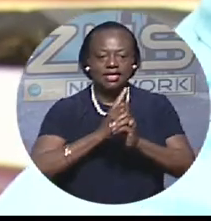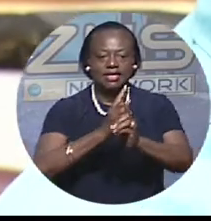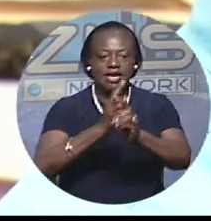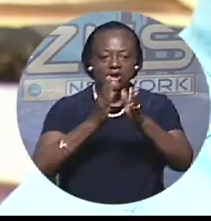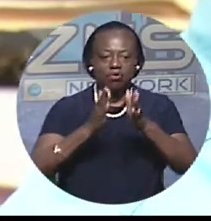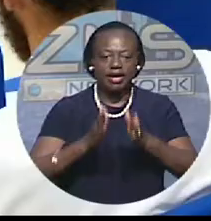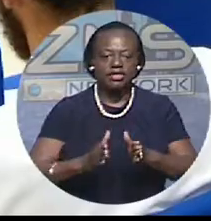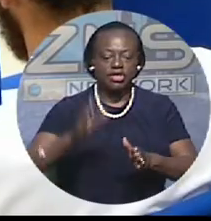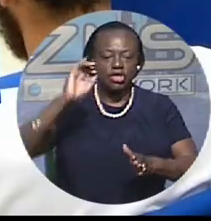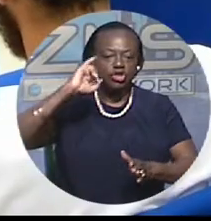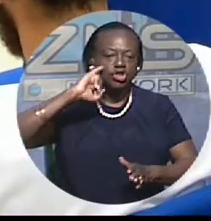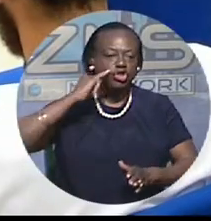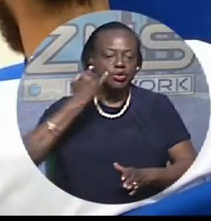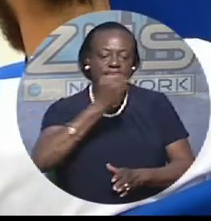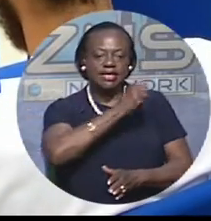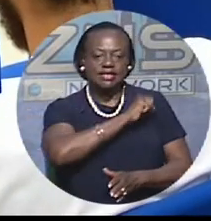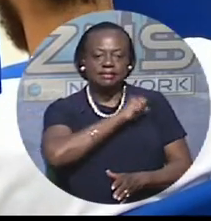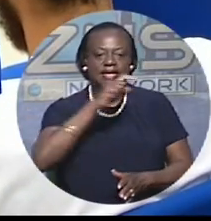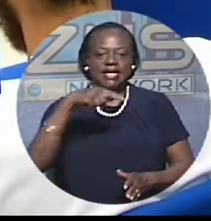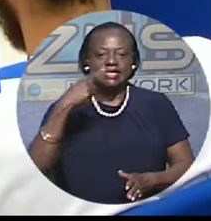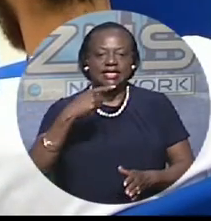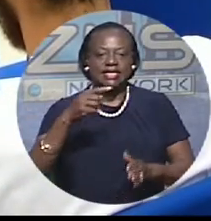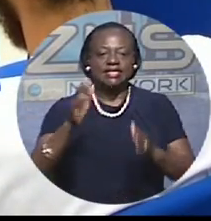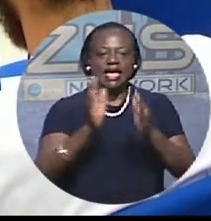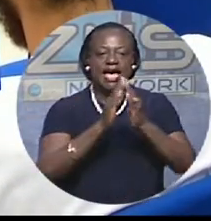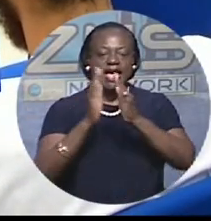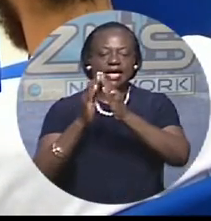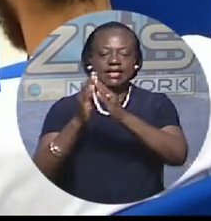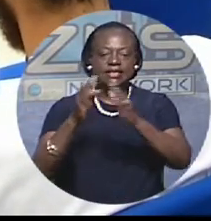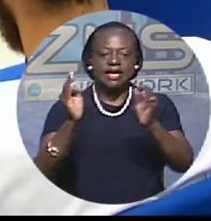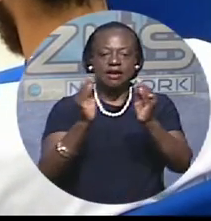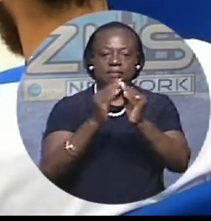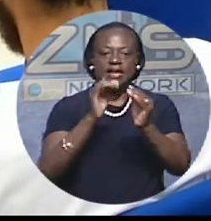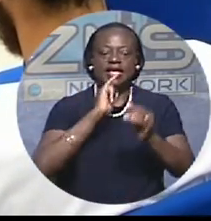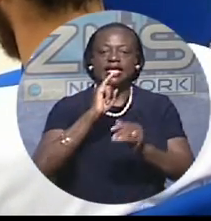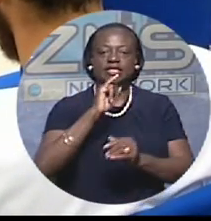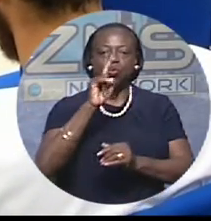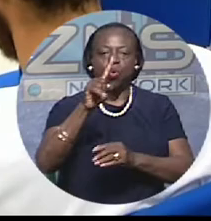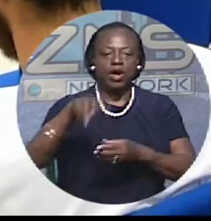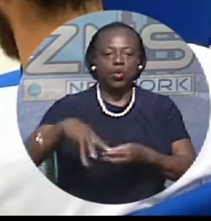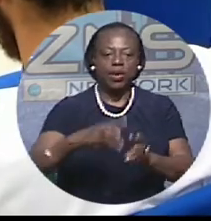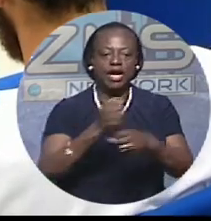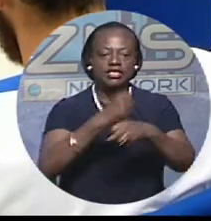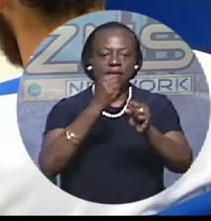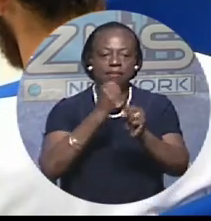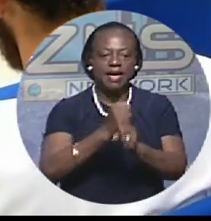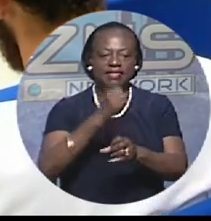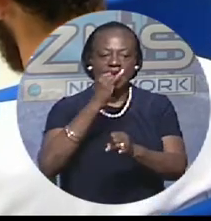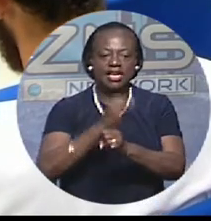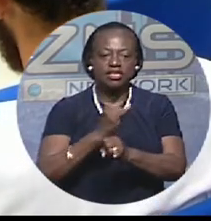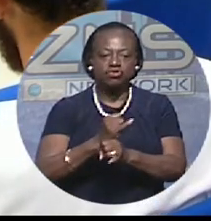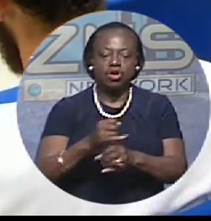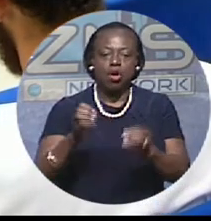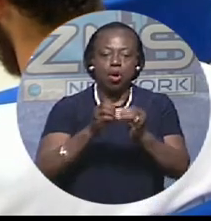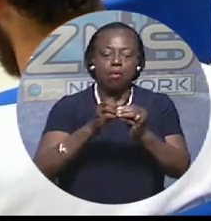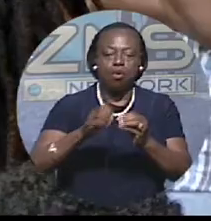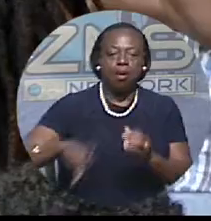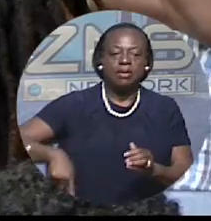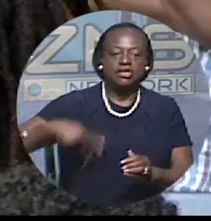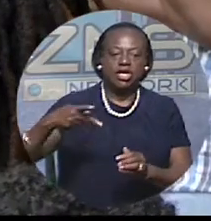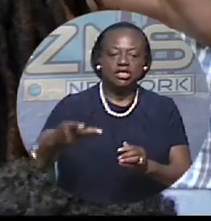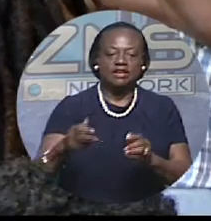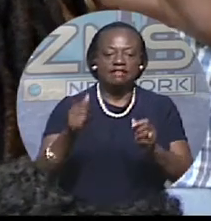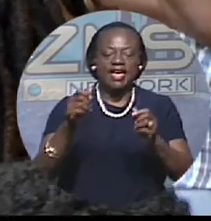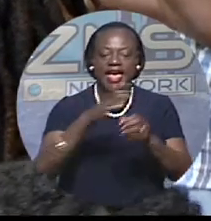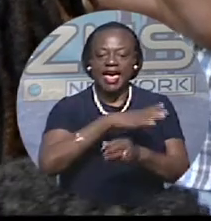Cooperative Development, Judy Simmons, says this town meeting is just one way to make the industry more productive and sustainable. She says it also paves the way